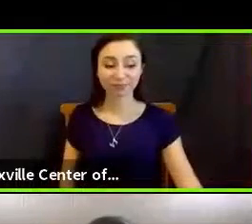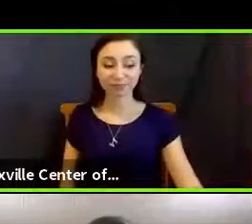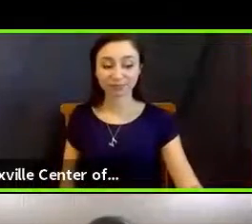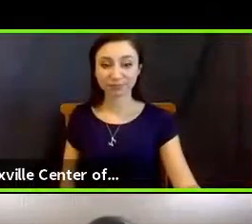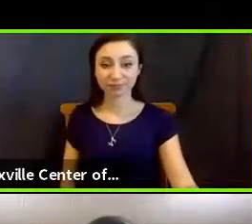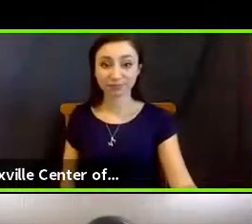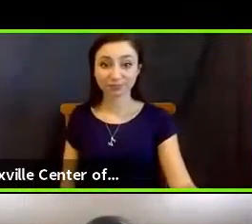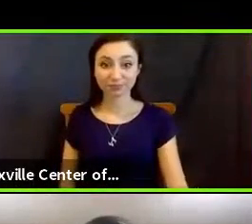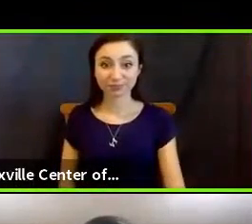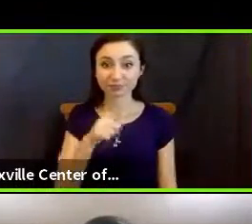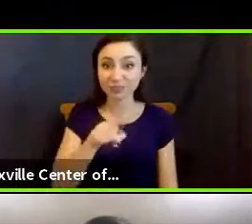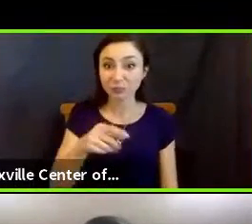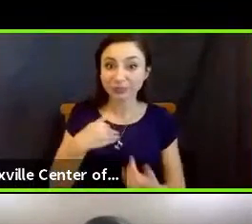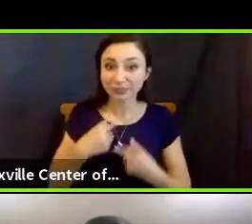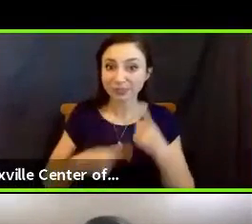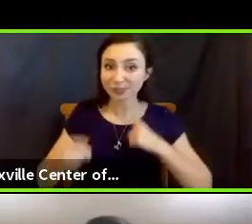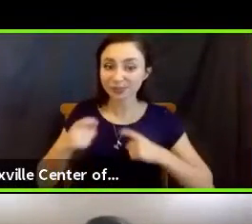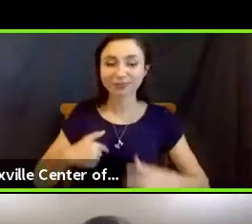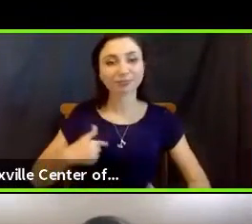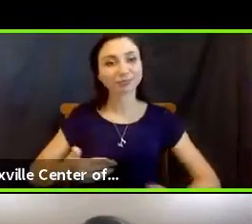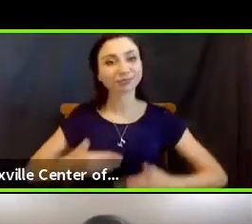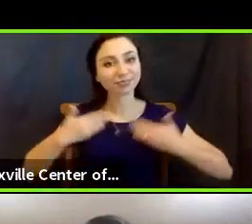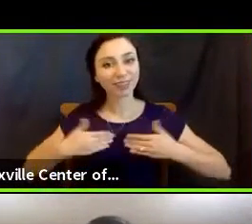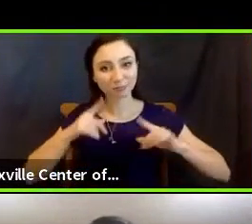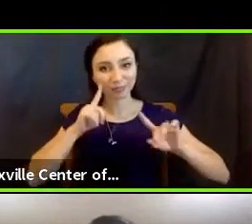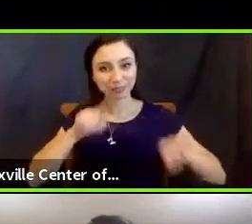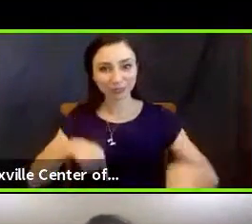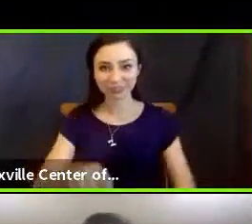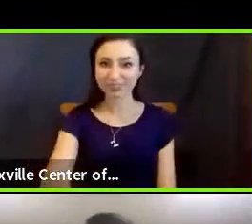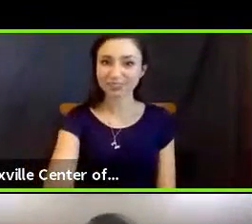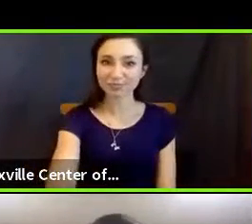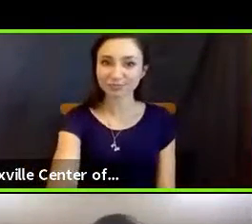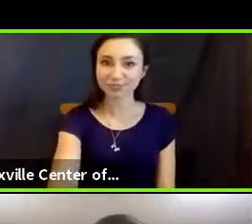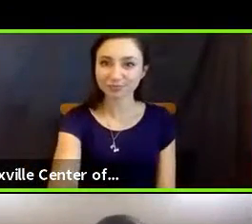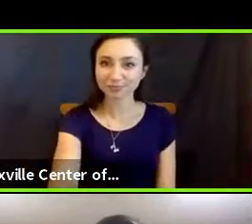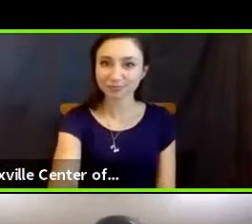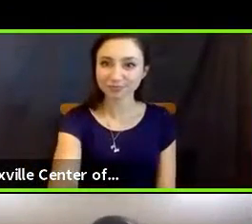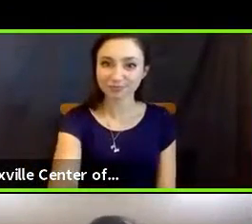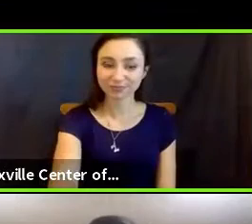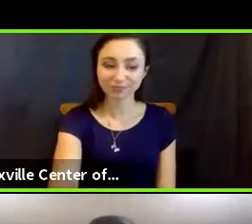If anybody has any questions, I'll be happy to answer them.